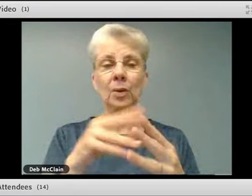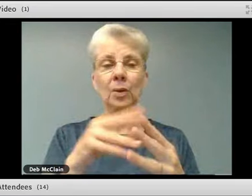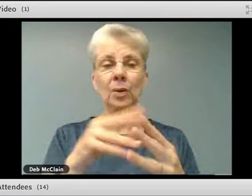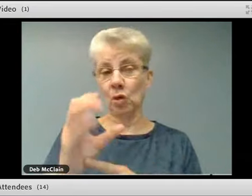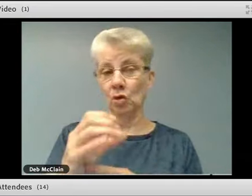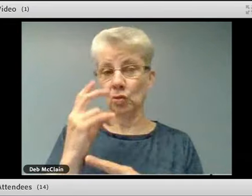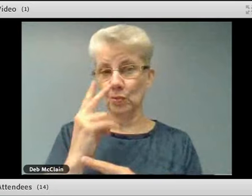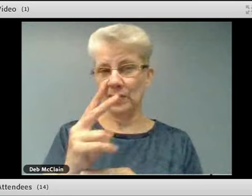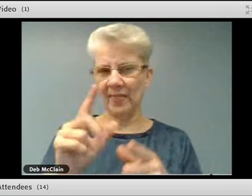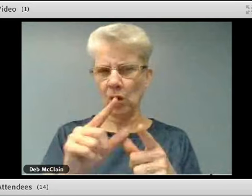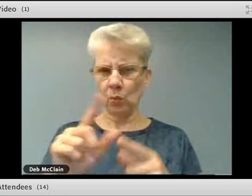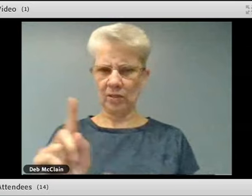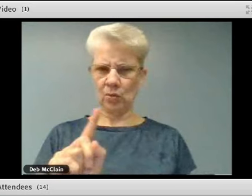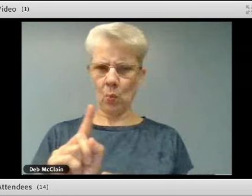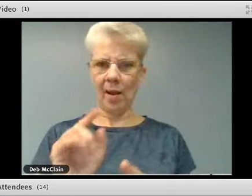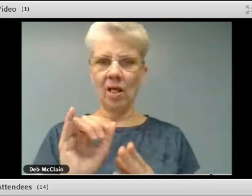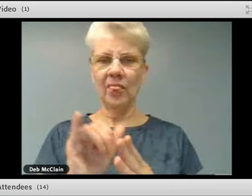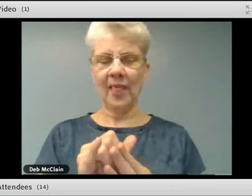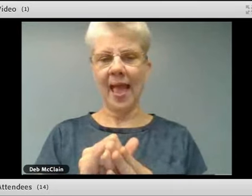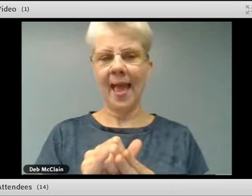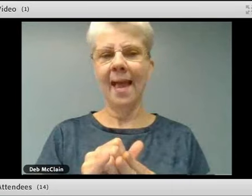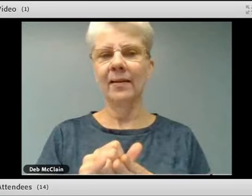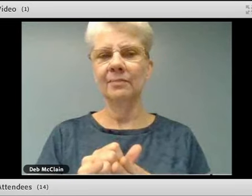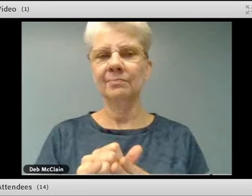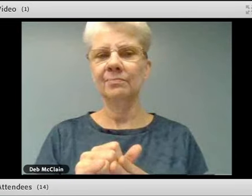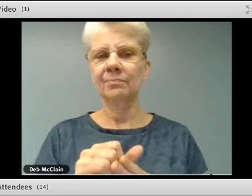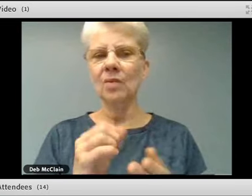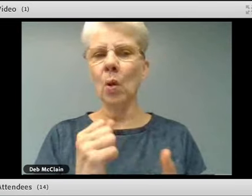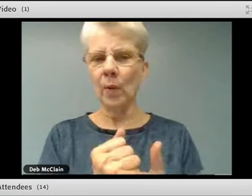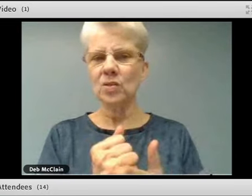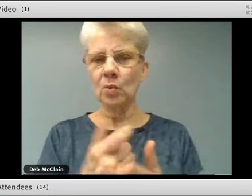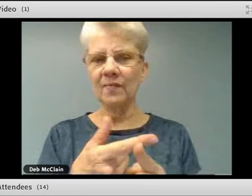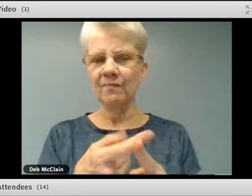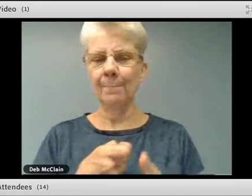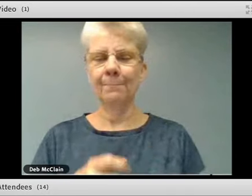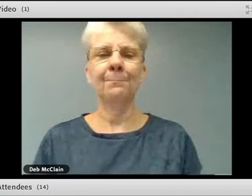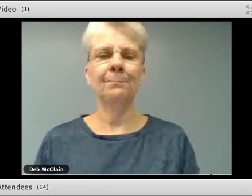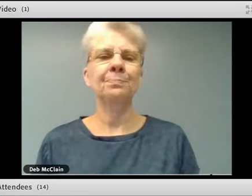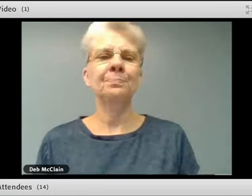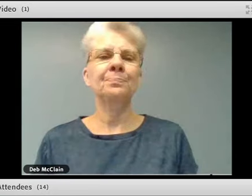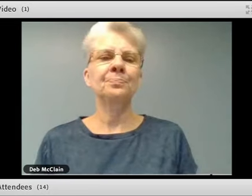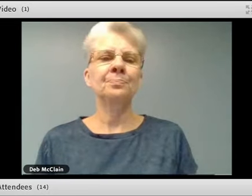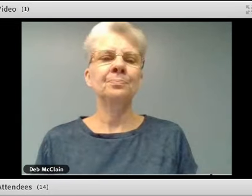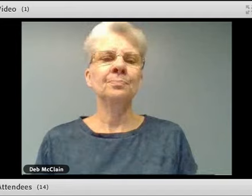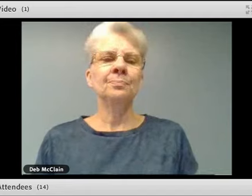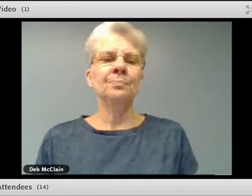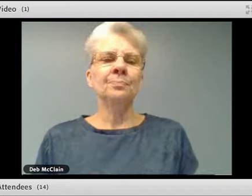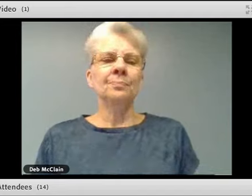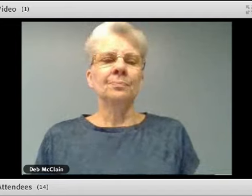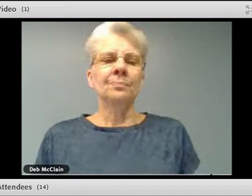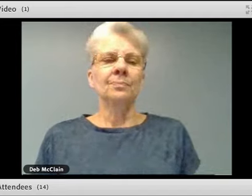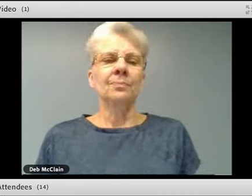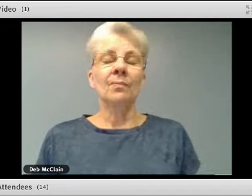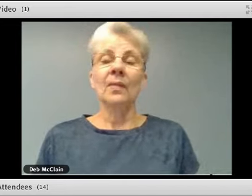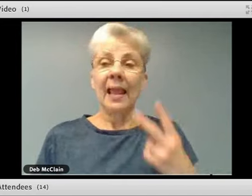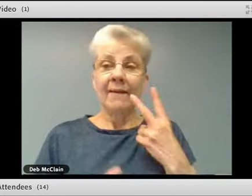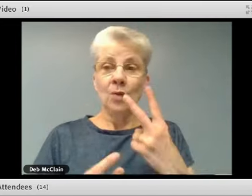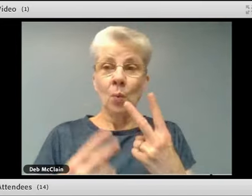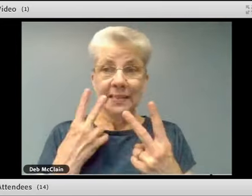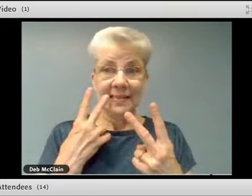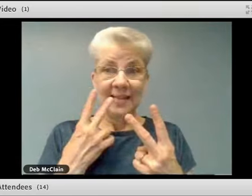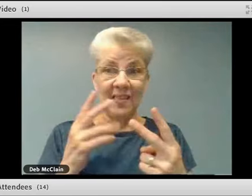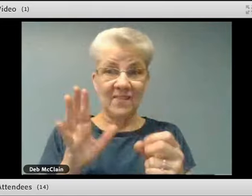of the origin of the resource, right? So if you want to view the full item, you